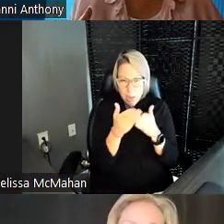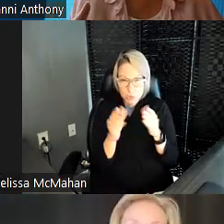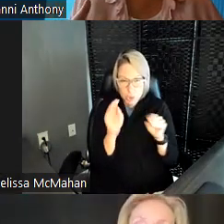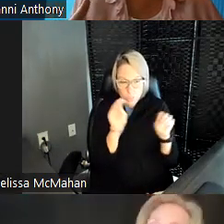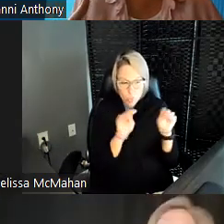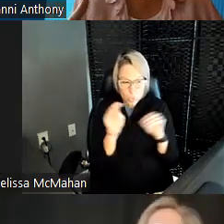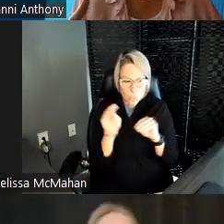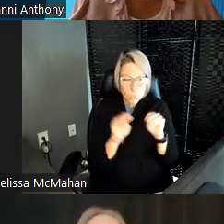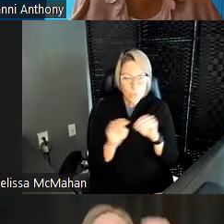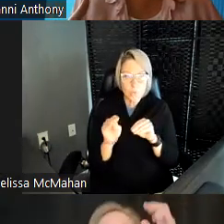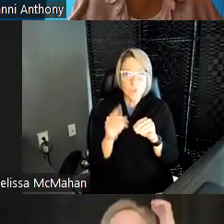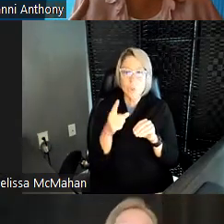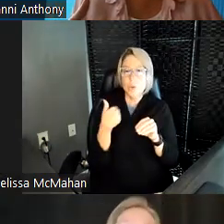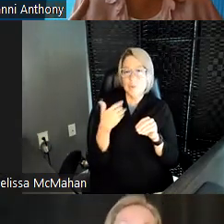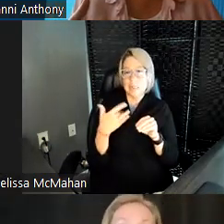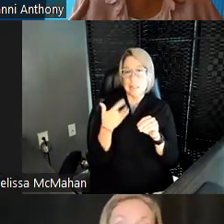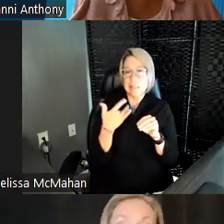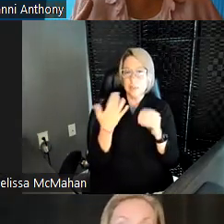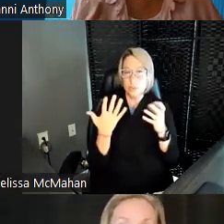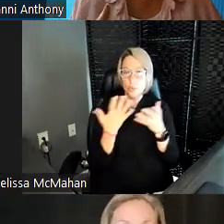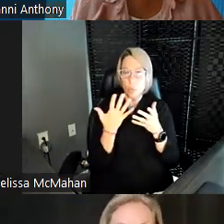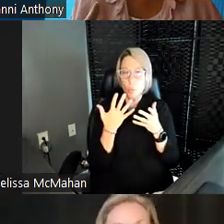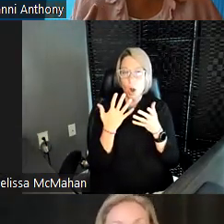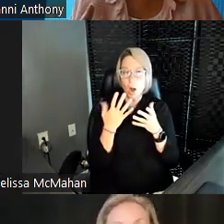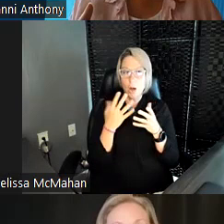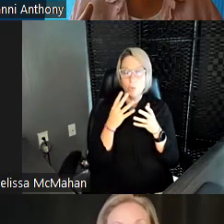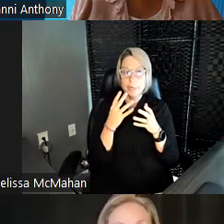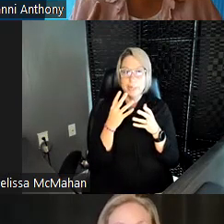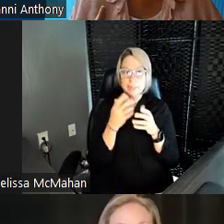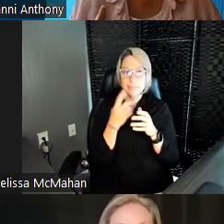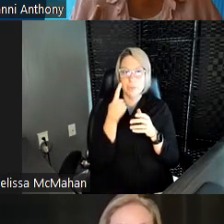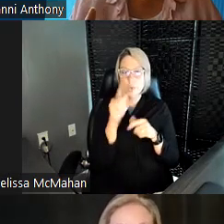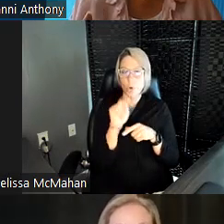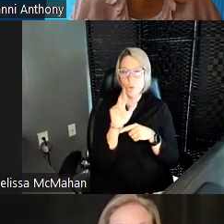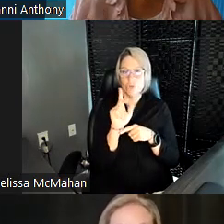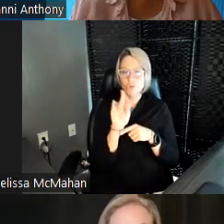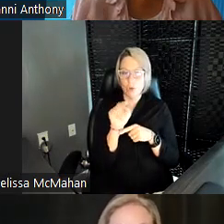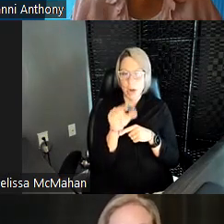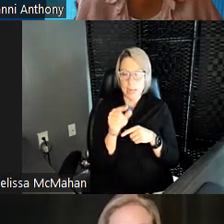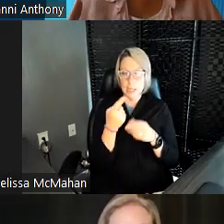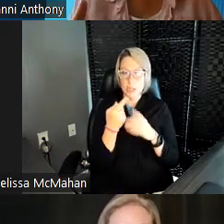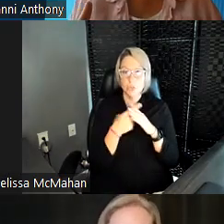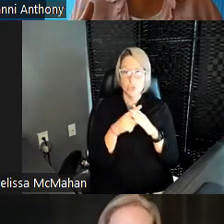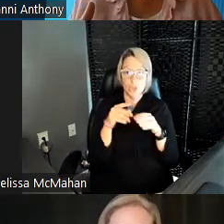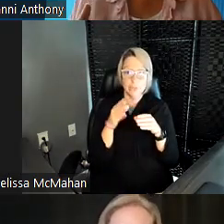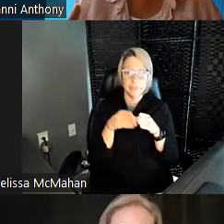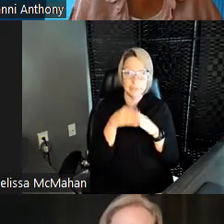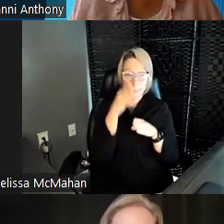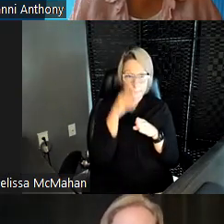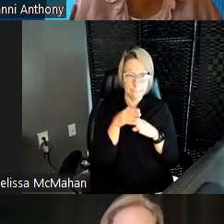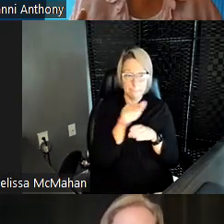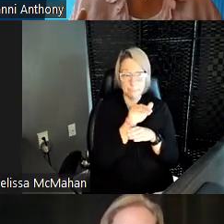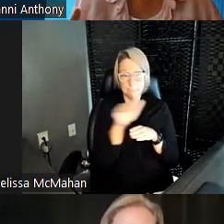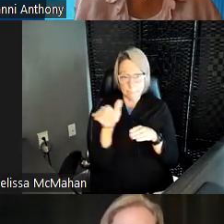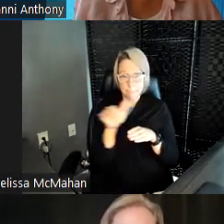get a sense here about what we look at in terms of tracking. Starts vertically, then goes horizontal, and then we start